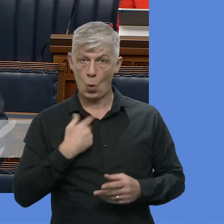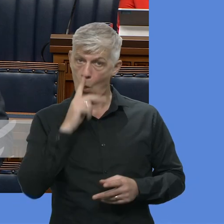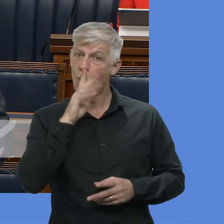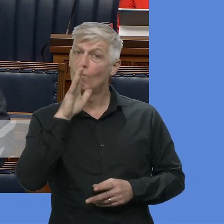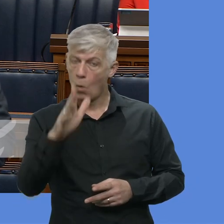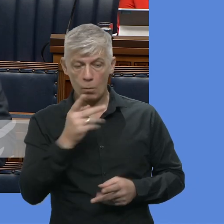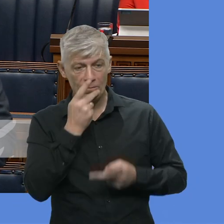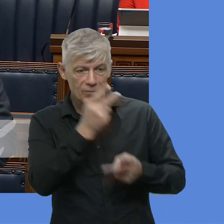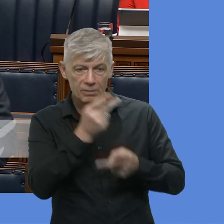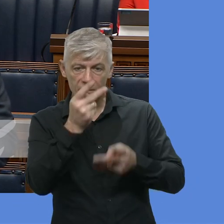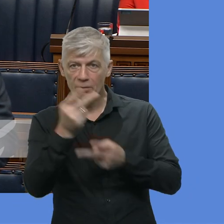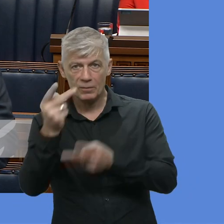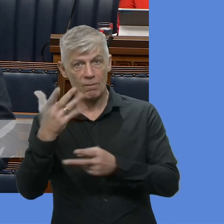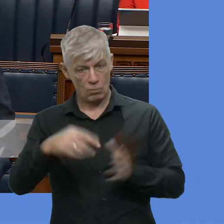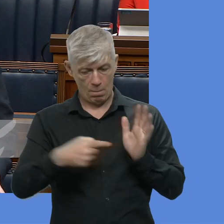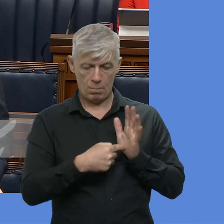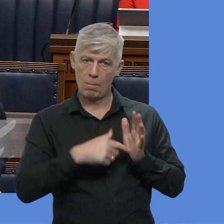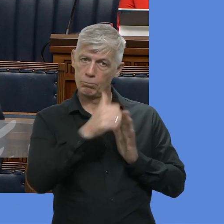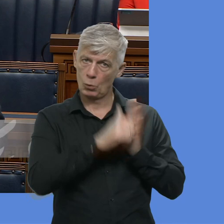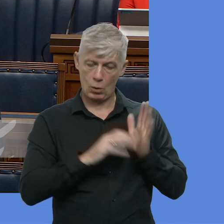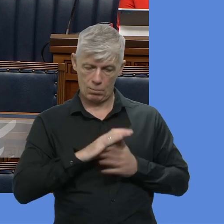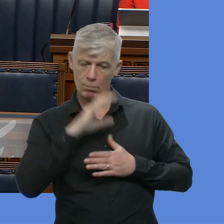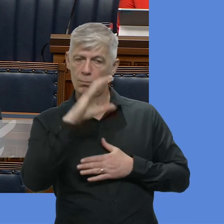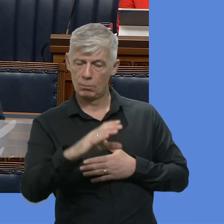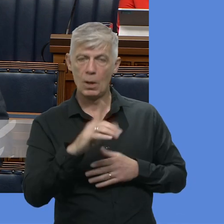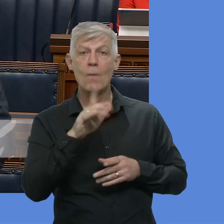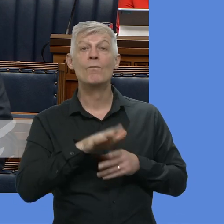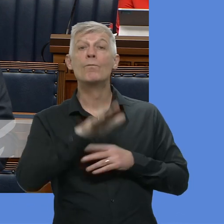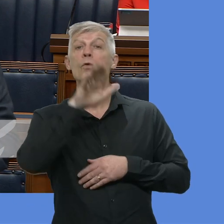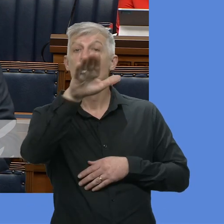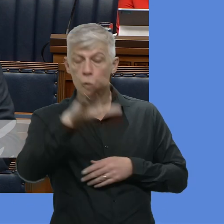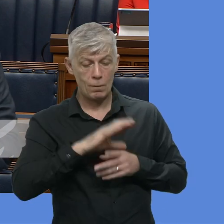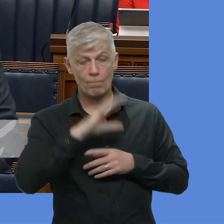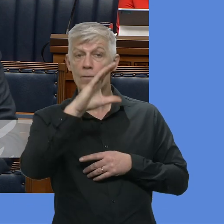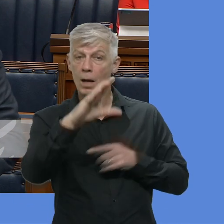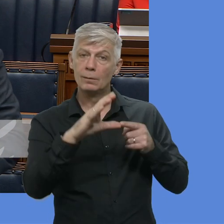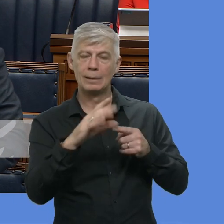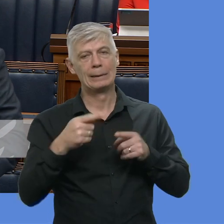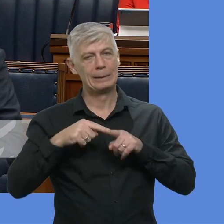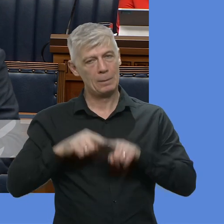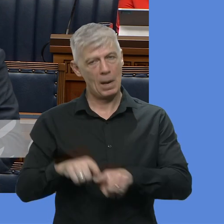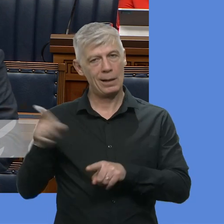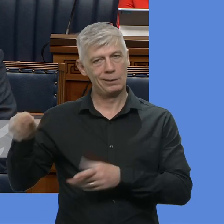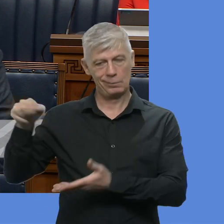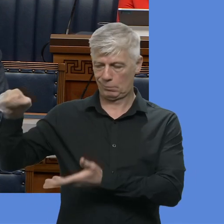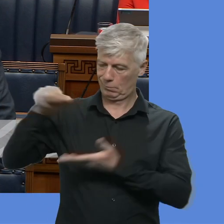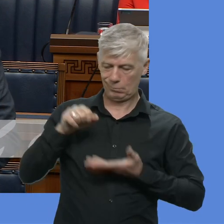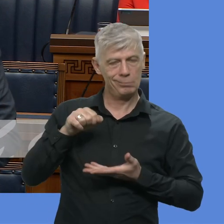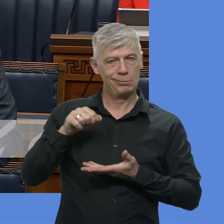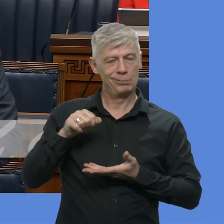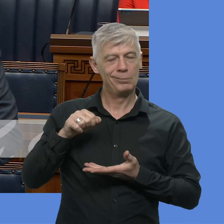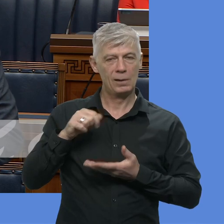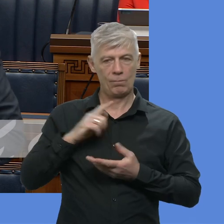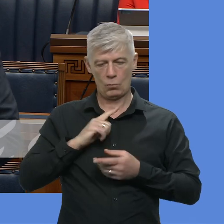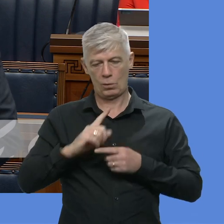benefited from this programme. In terms of future funding, this will be dependent on my department's funding allocation and budget for